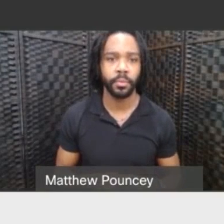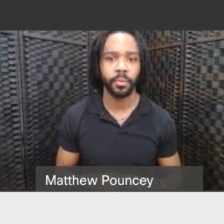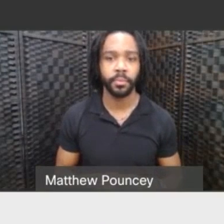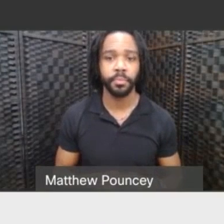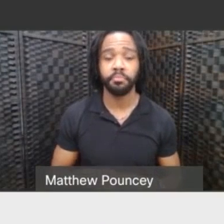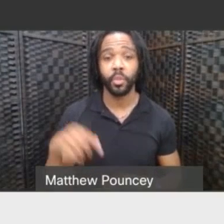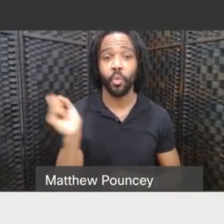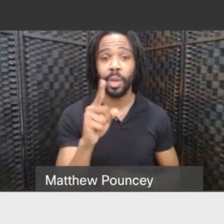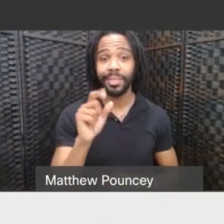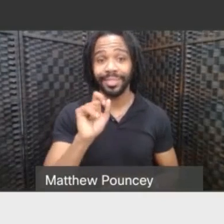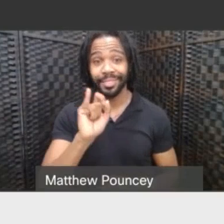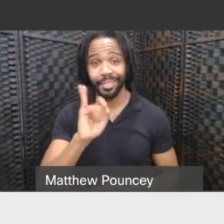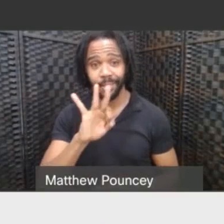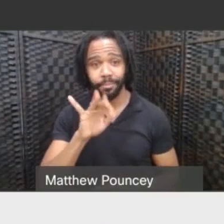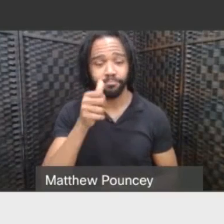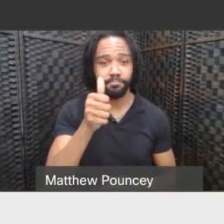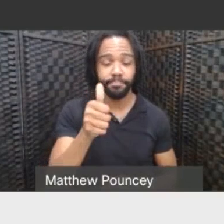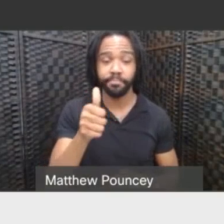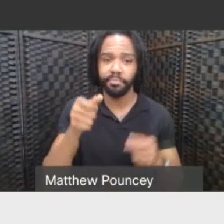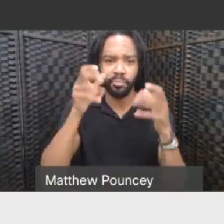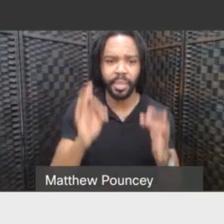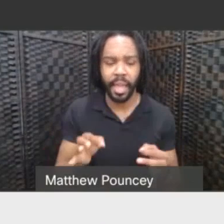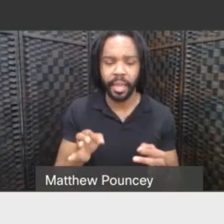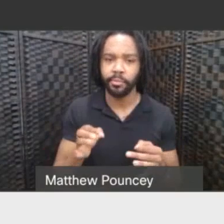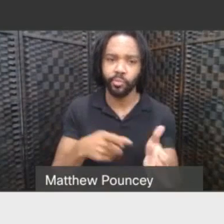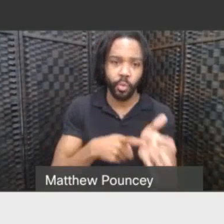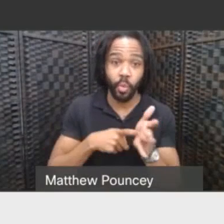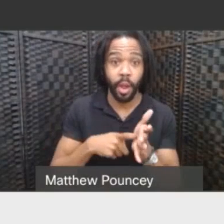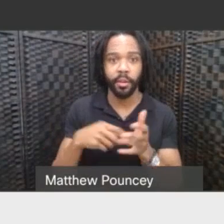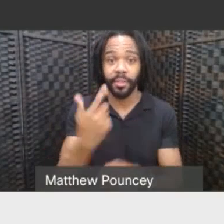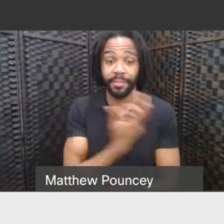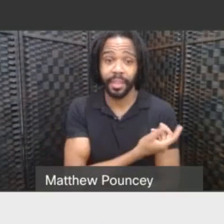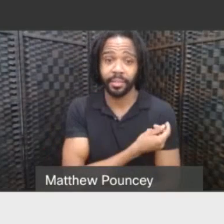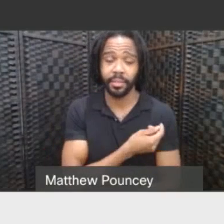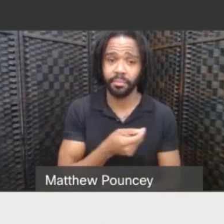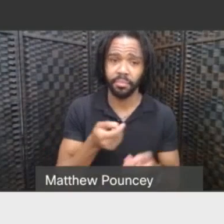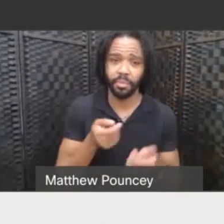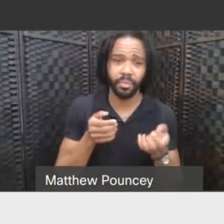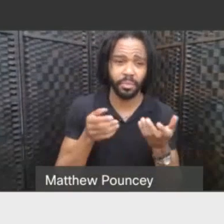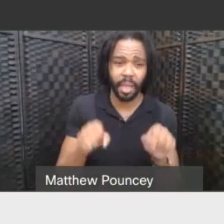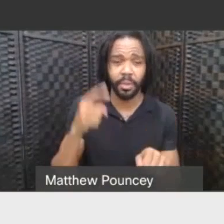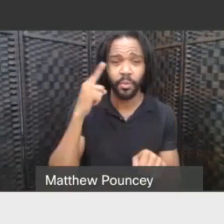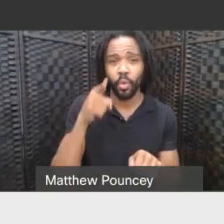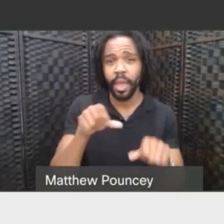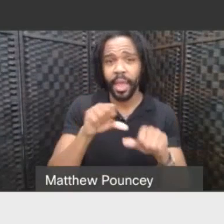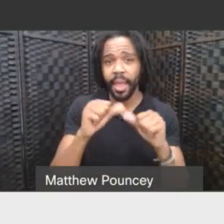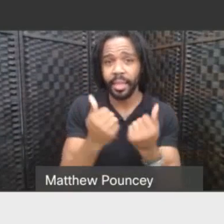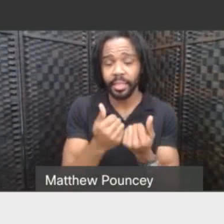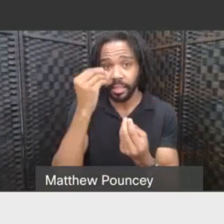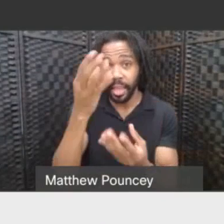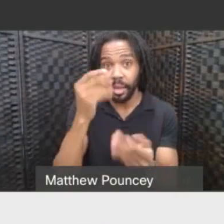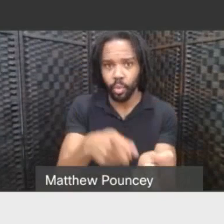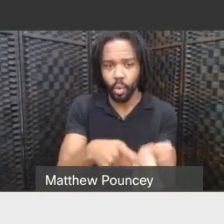If you have elected to mandate the vaccine, is there a way that agency data does not need to be submitted weekly as it would